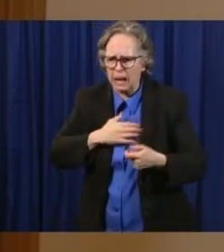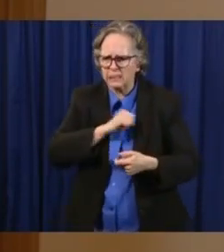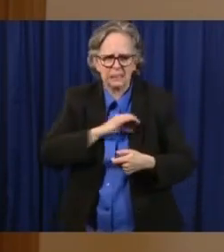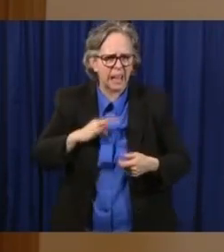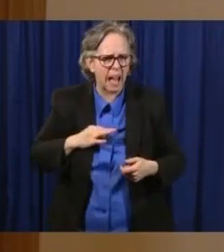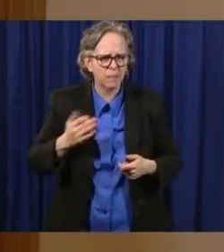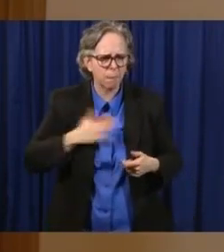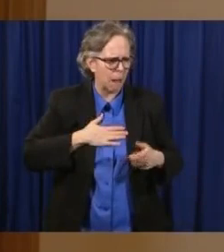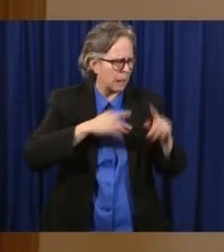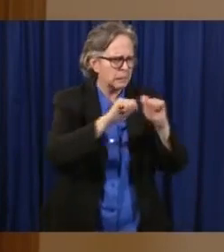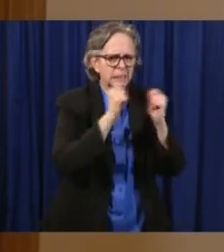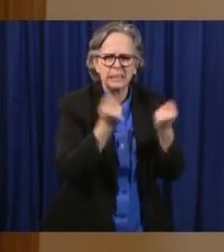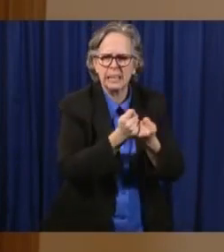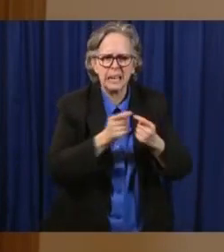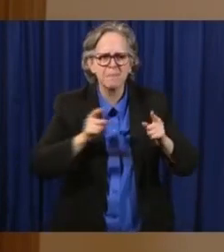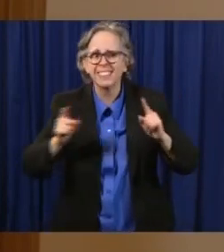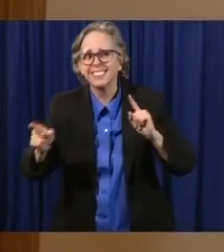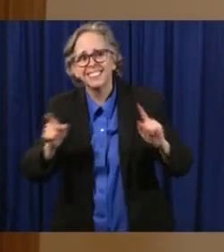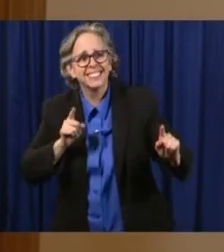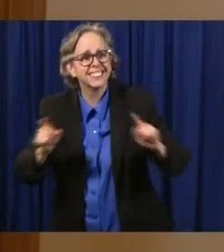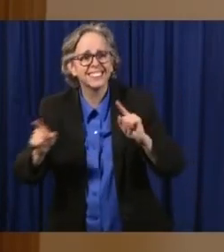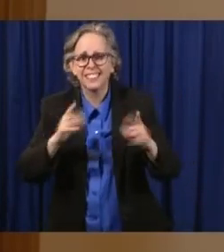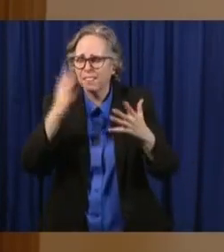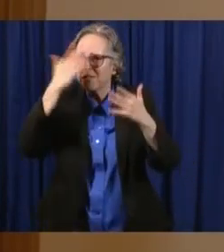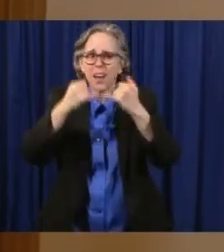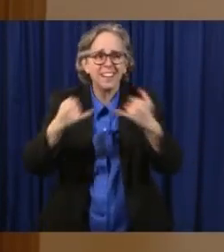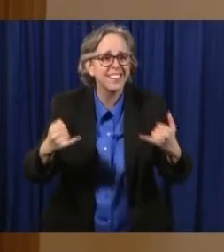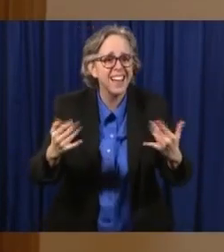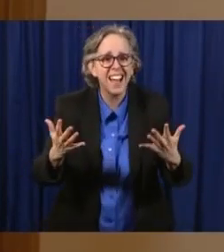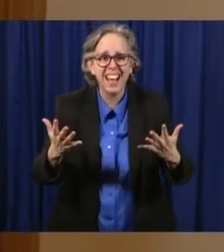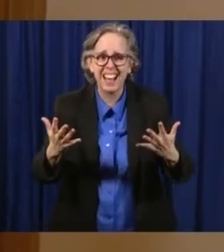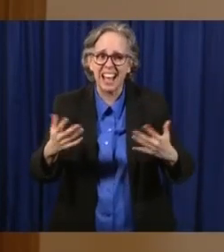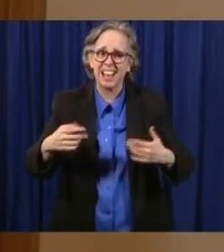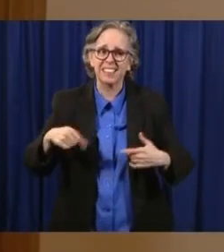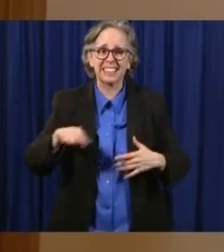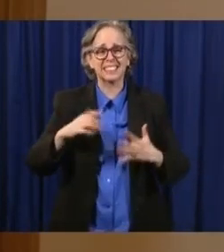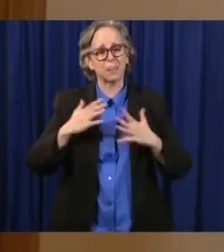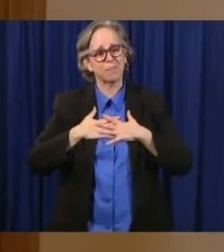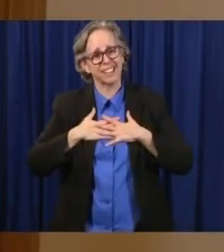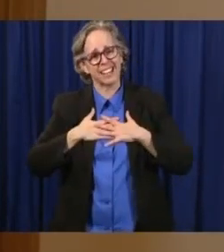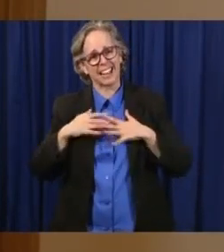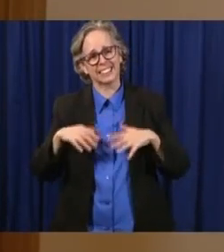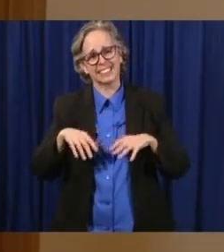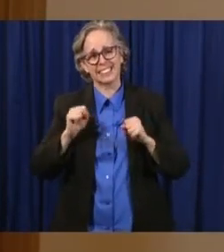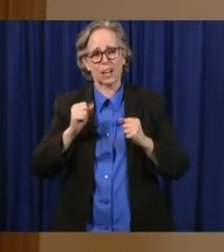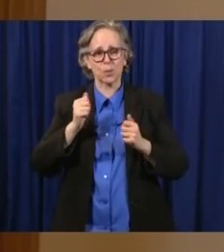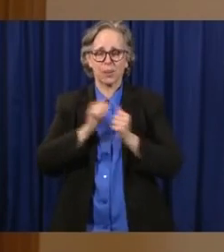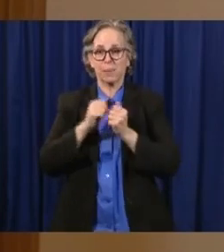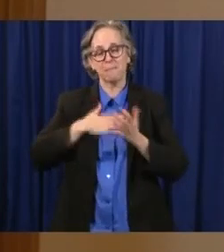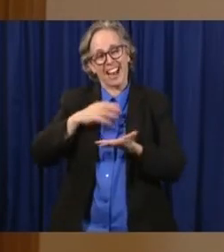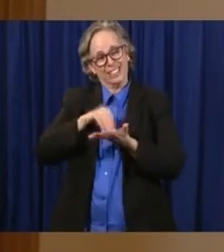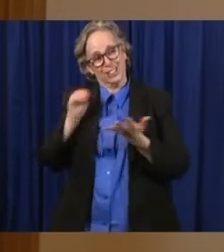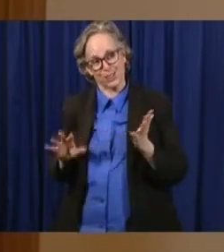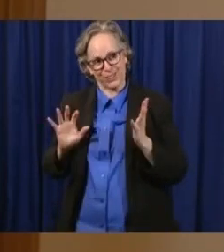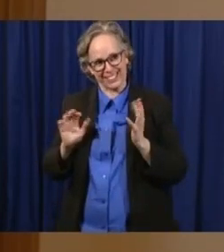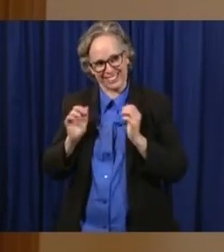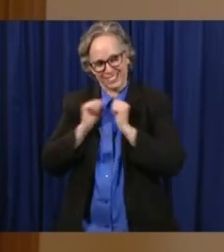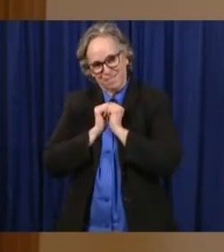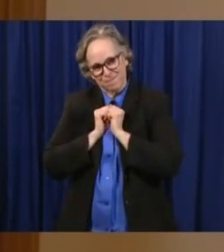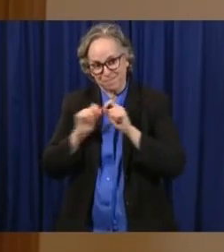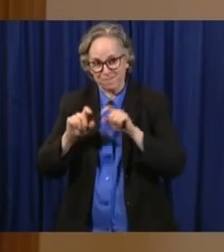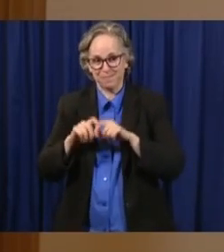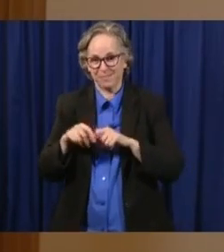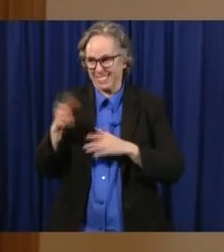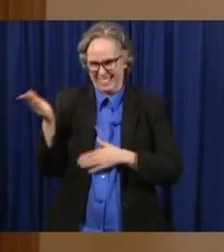line. This is something I did with my students in class. Public health is that secret thing you never see until you